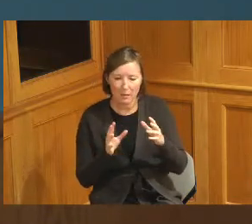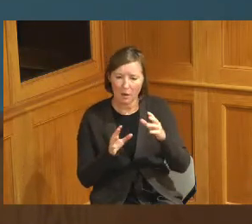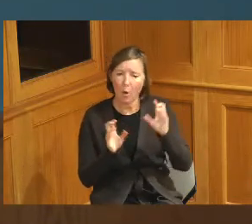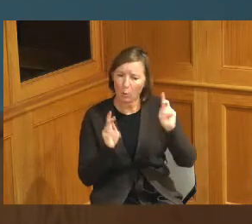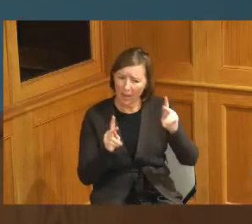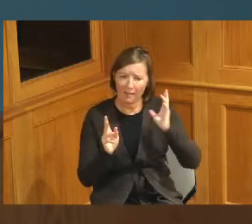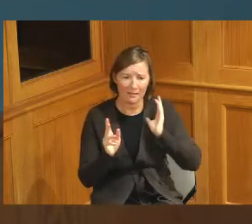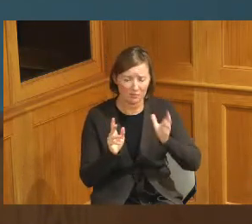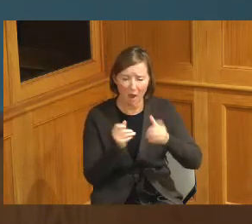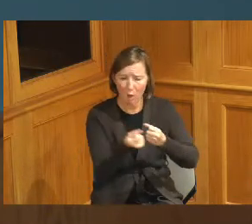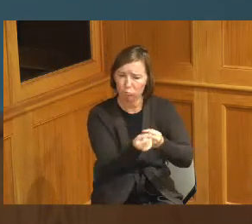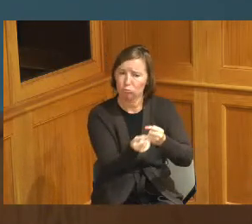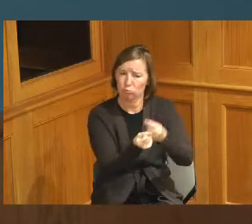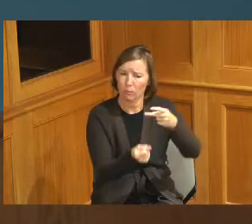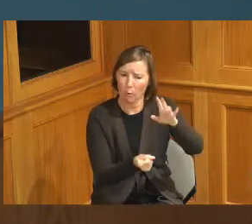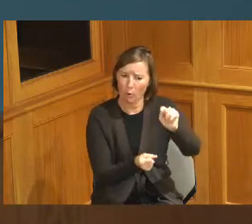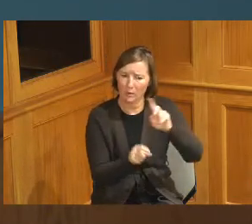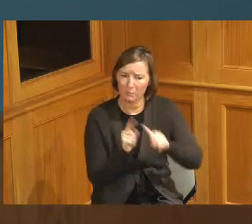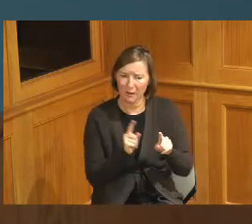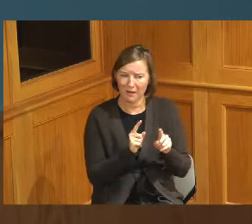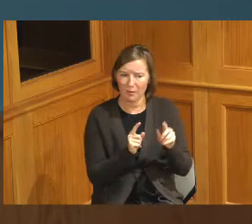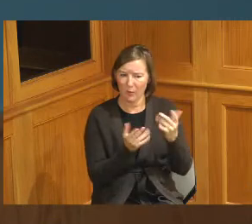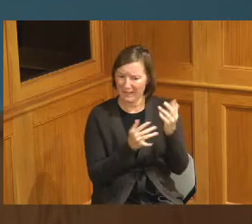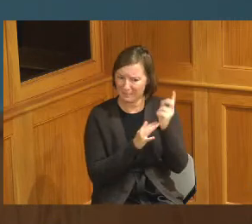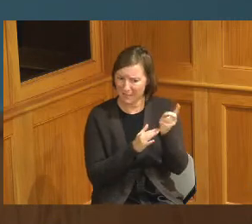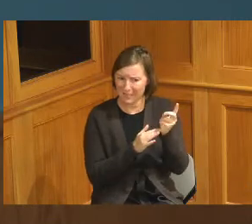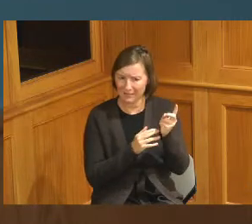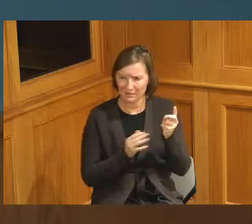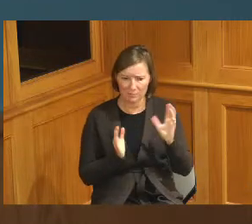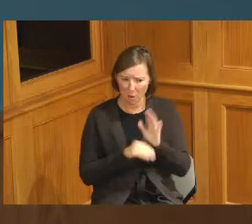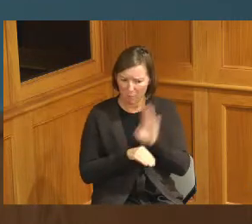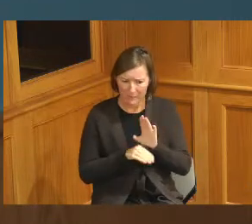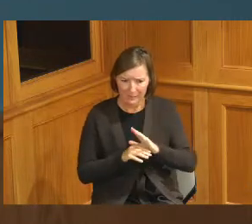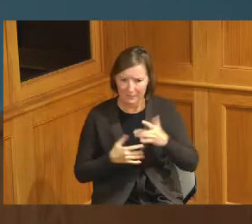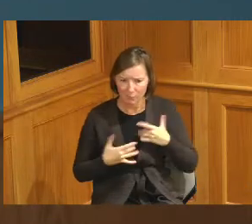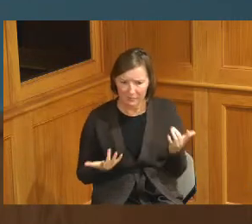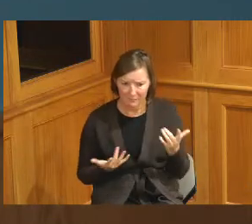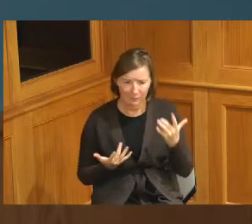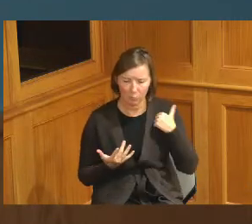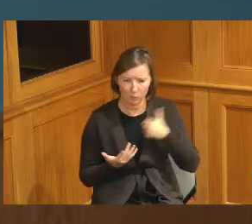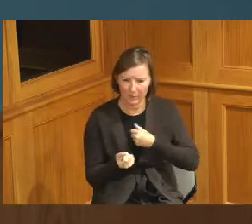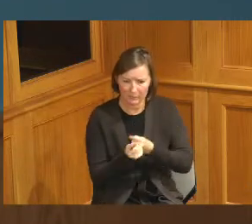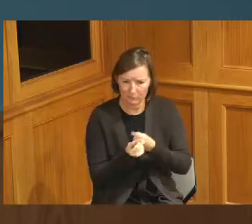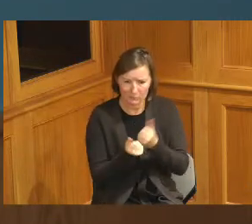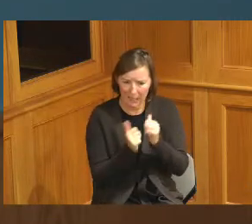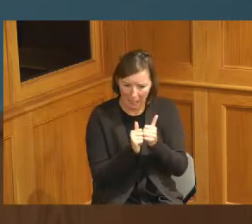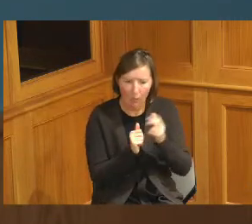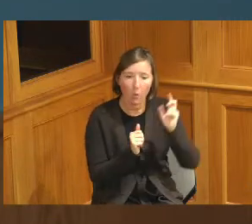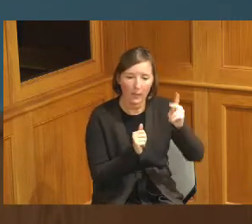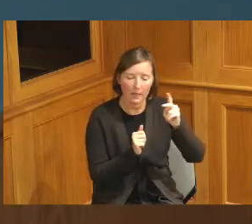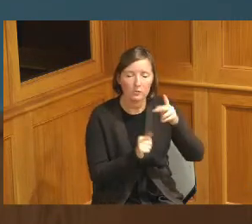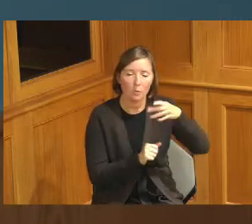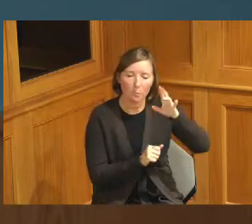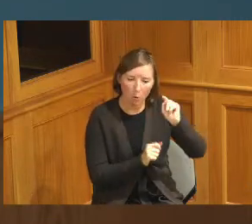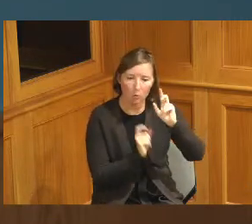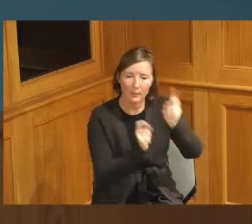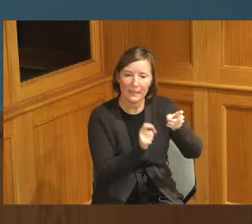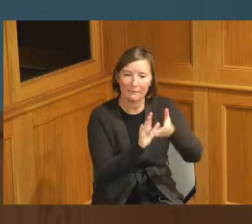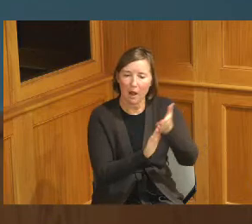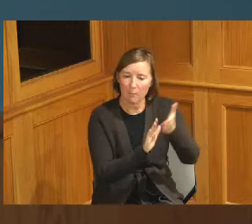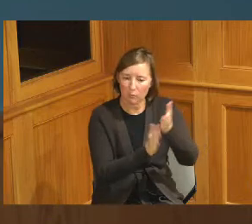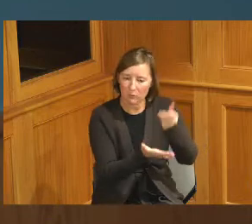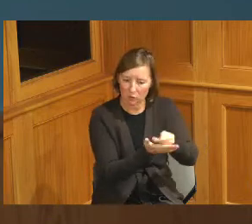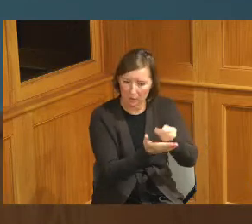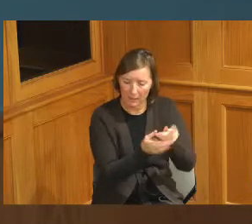businesses? Questions about them buying the land. So we give them operations, we give them money to buy the